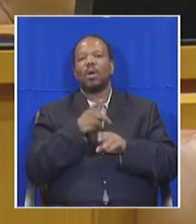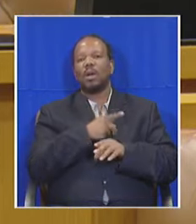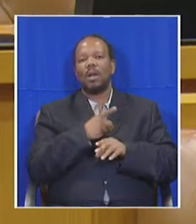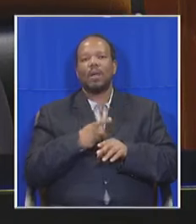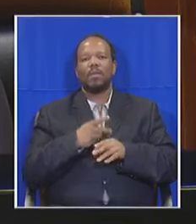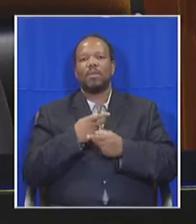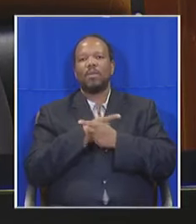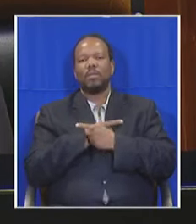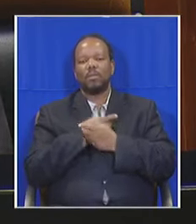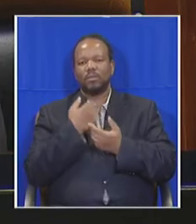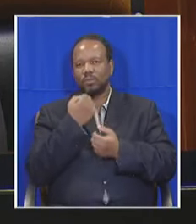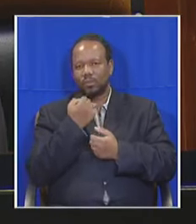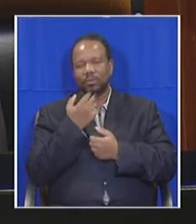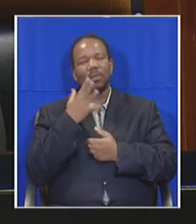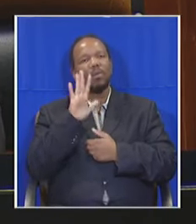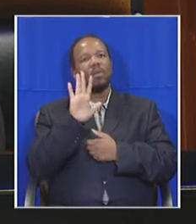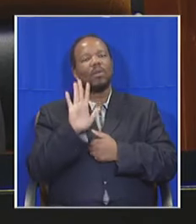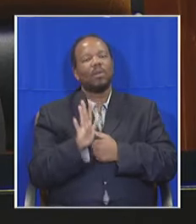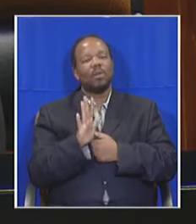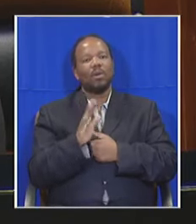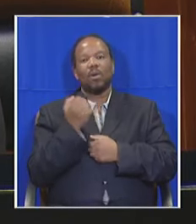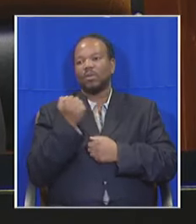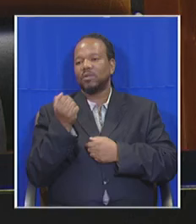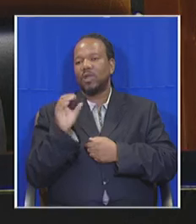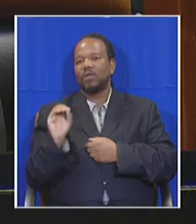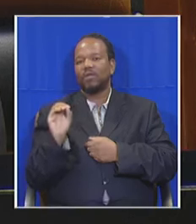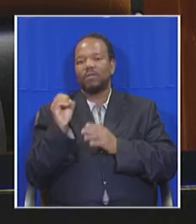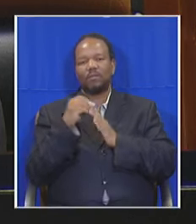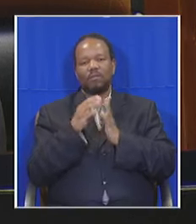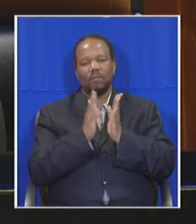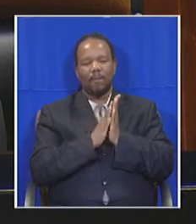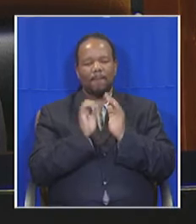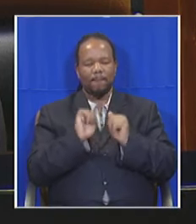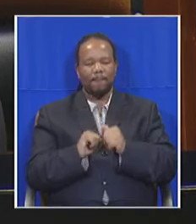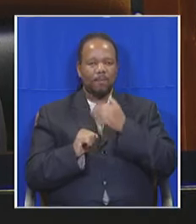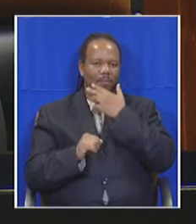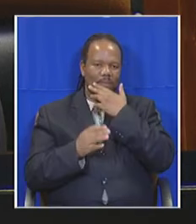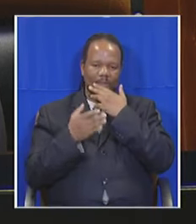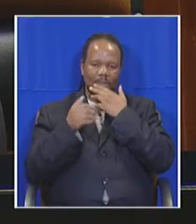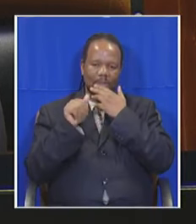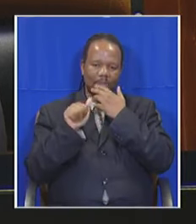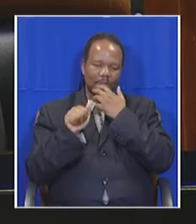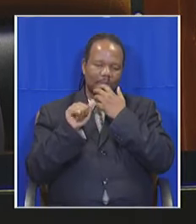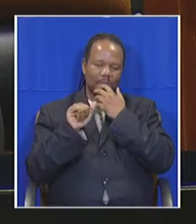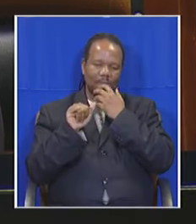you. Are there any objections to the motion? No objections. Agreed to. AIC?